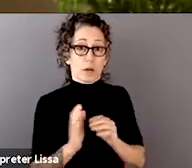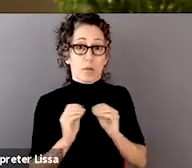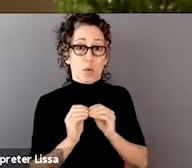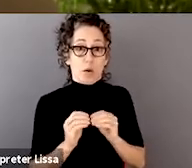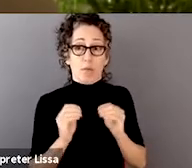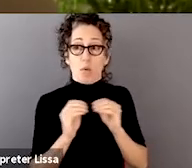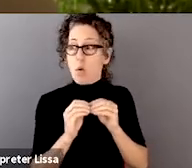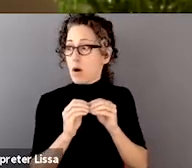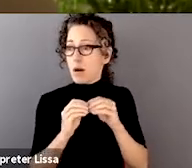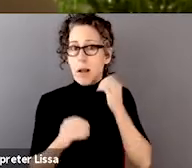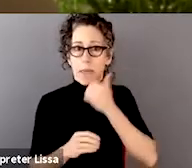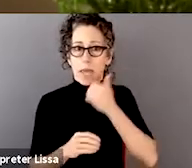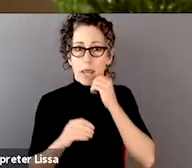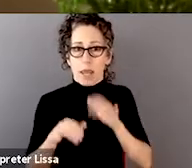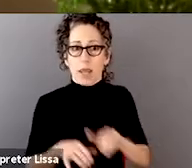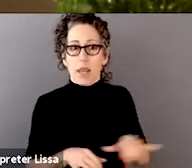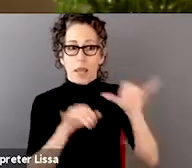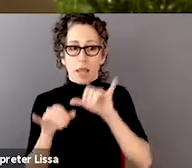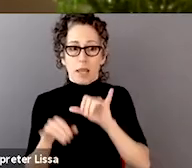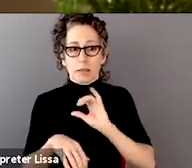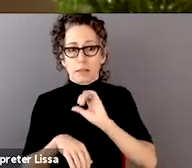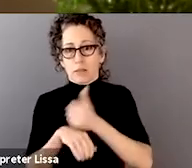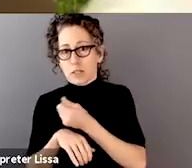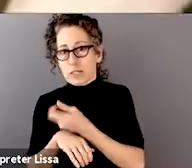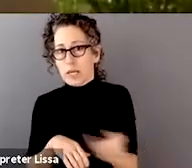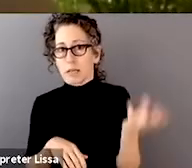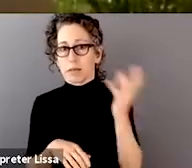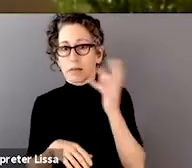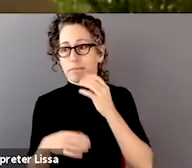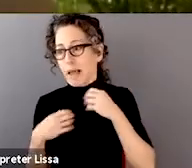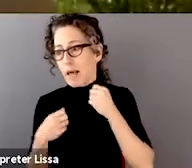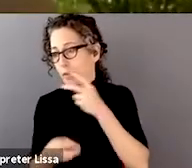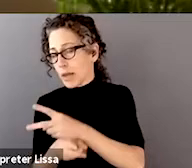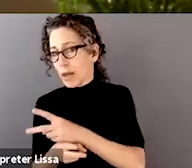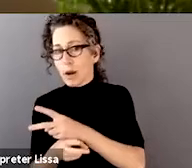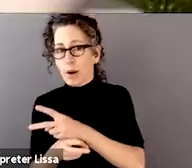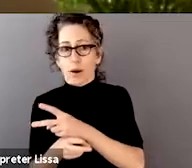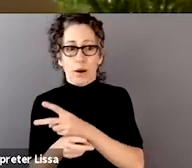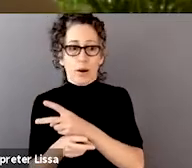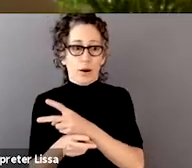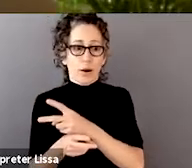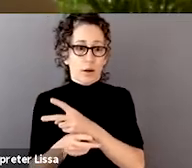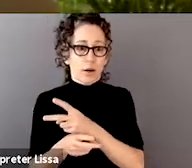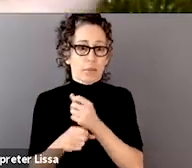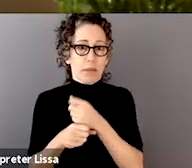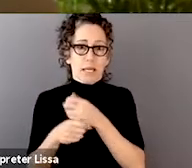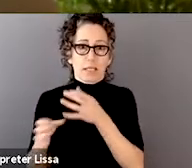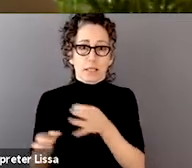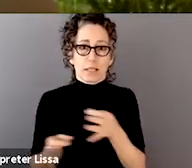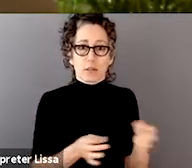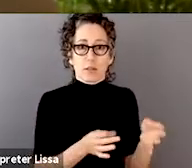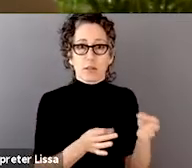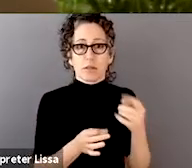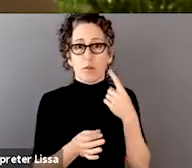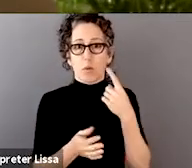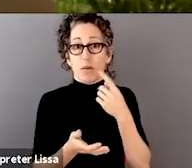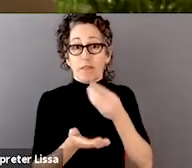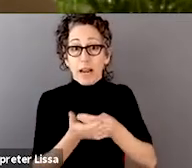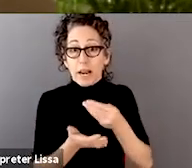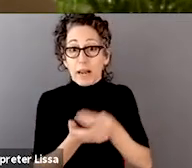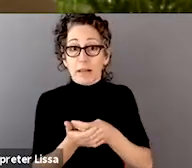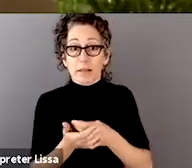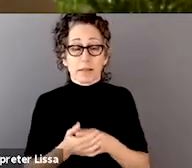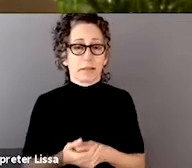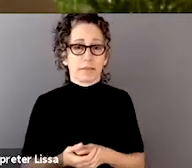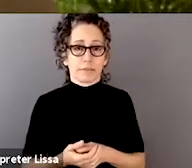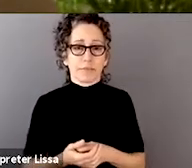They are being employed in several settings like healthcare or, like making decisions in finance and so on. So in